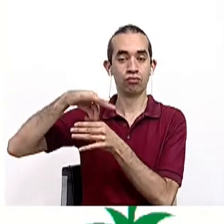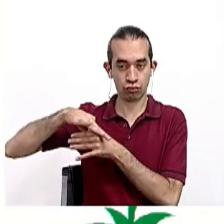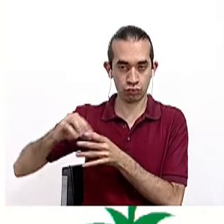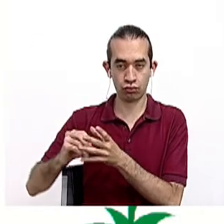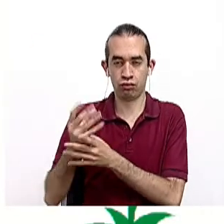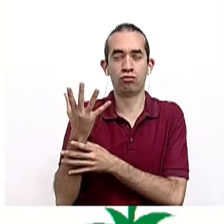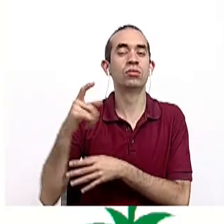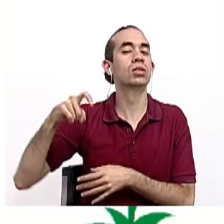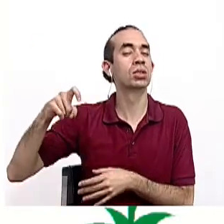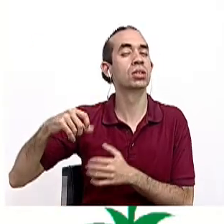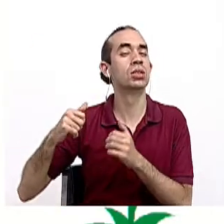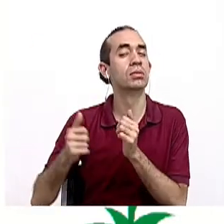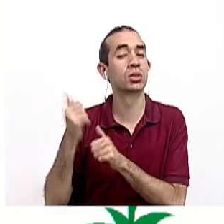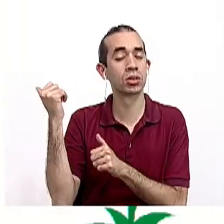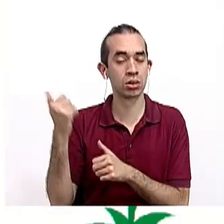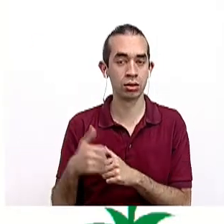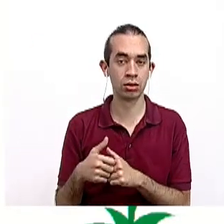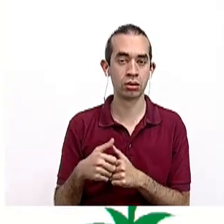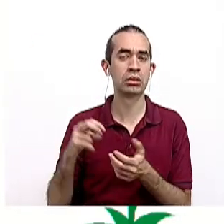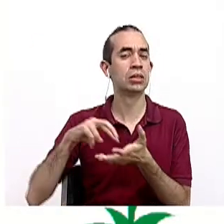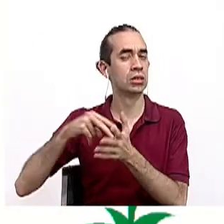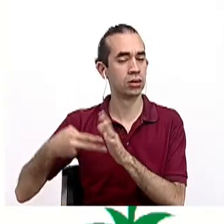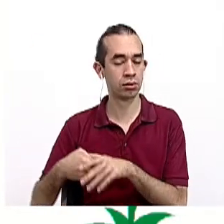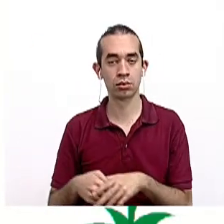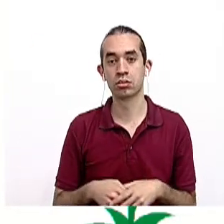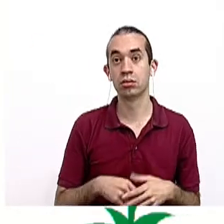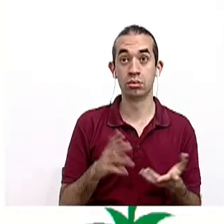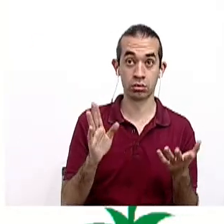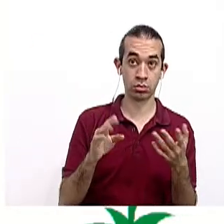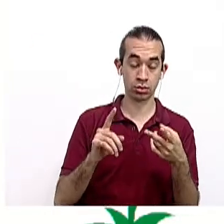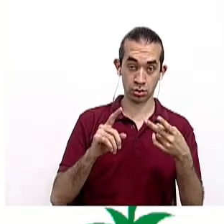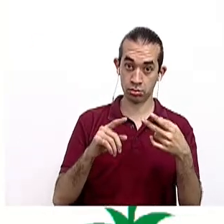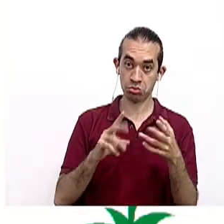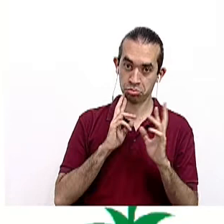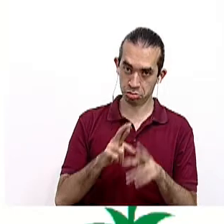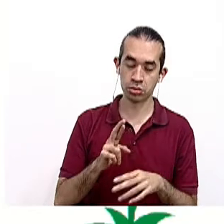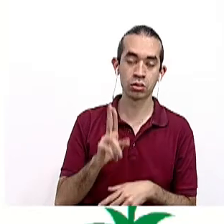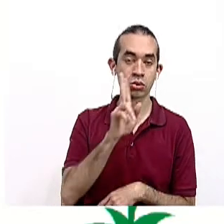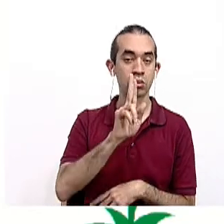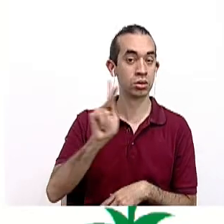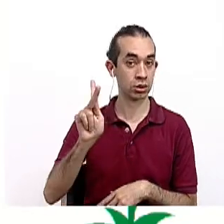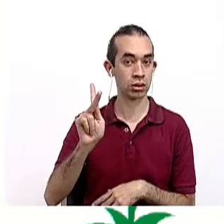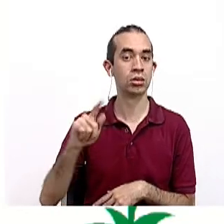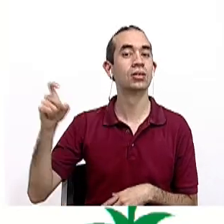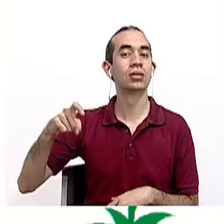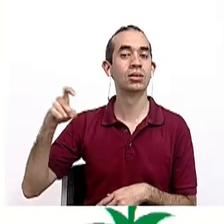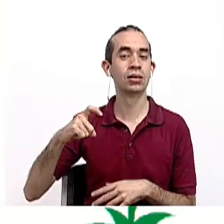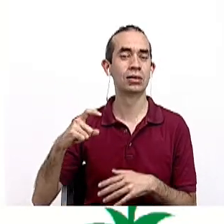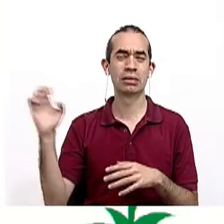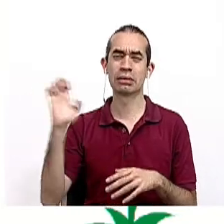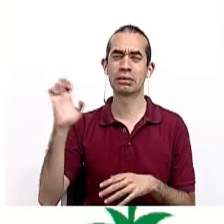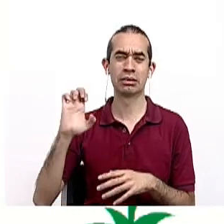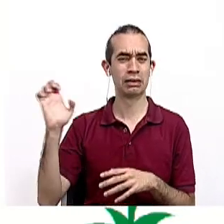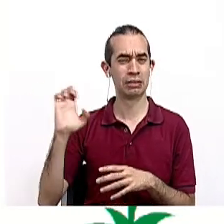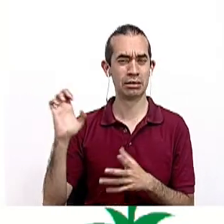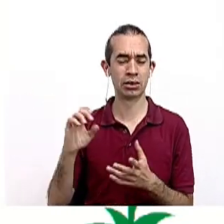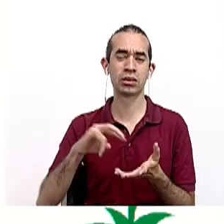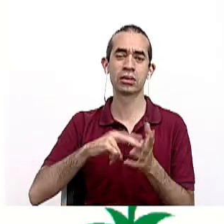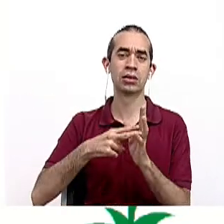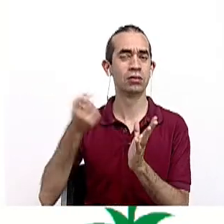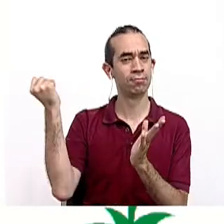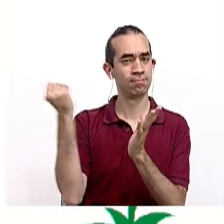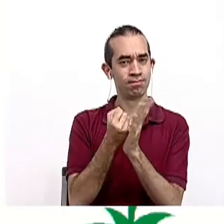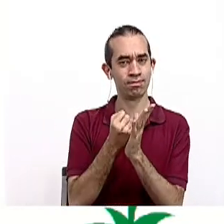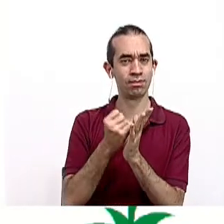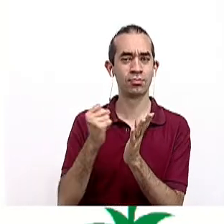it mean? So they require, in the UK for example, they require a lot of energy, and that means that the carbon footprint